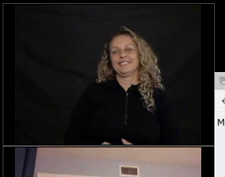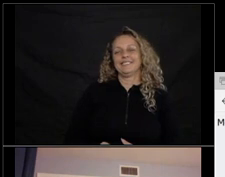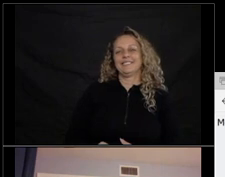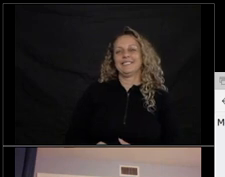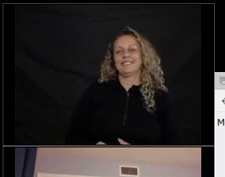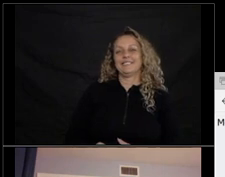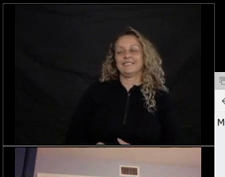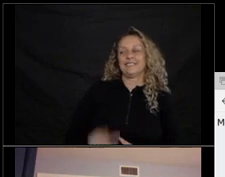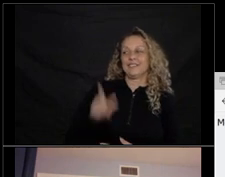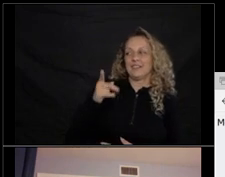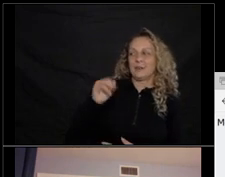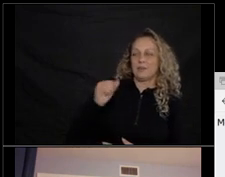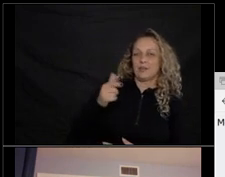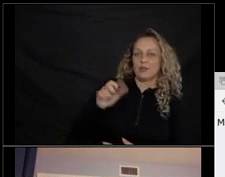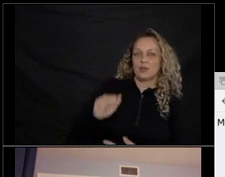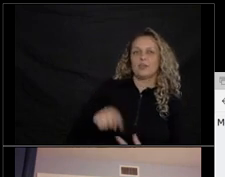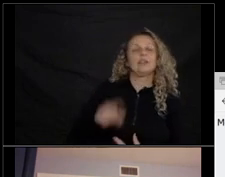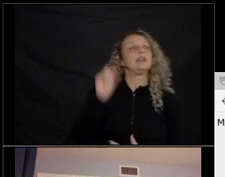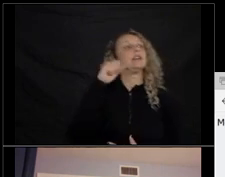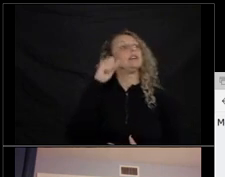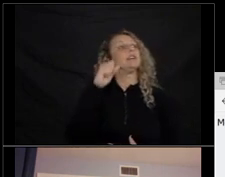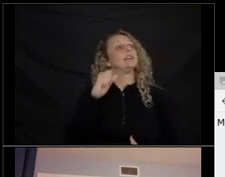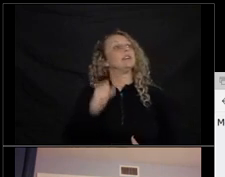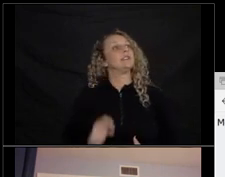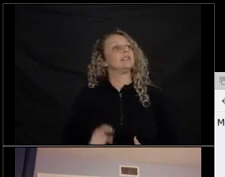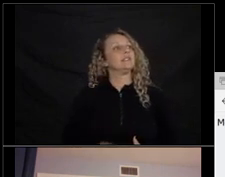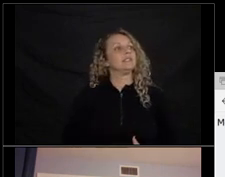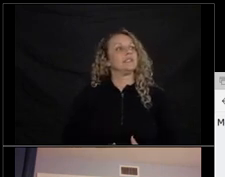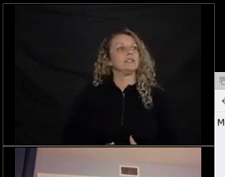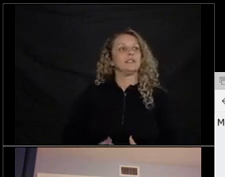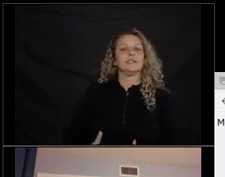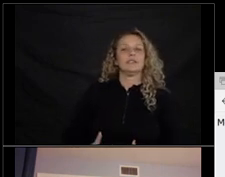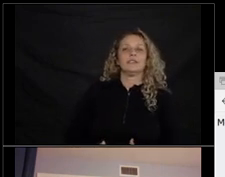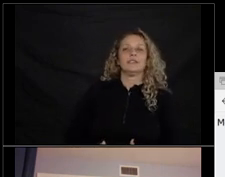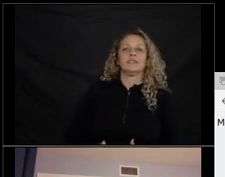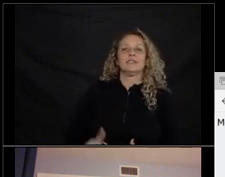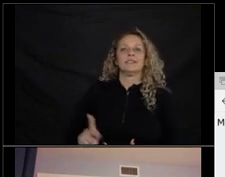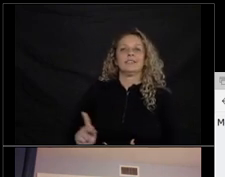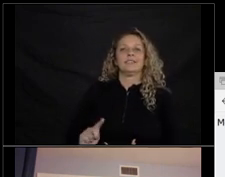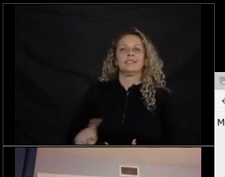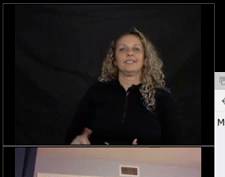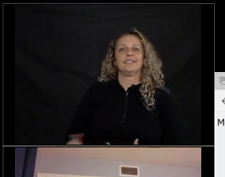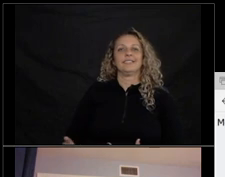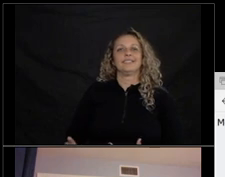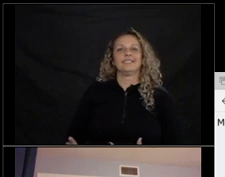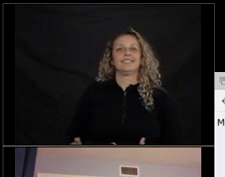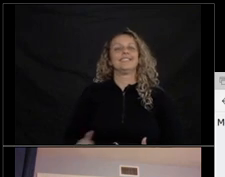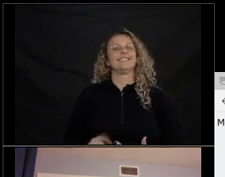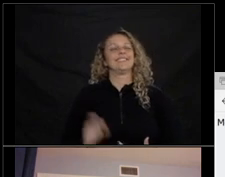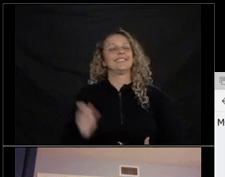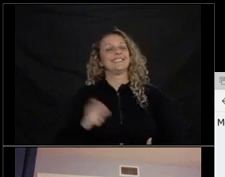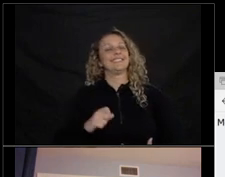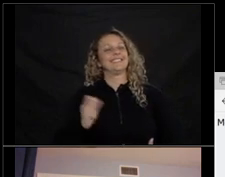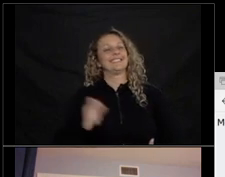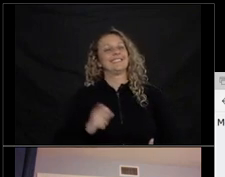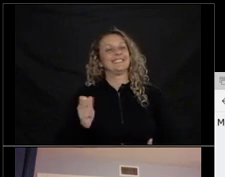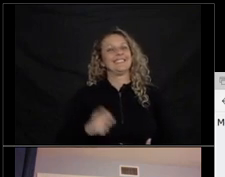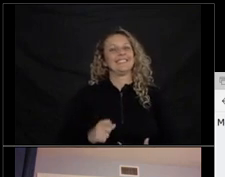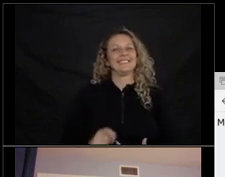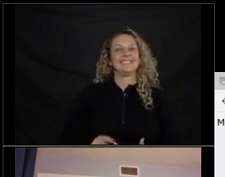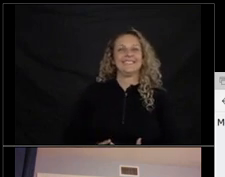Vice Mayor Pinserga? Yes. Commissioner Katz? Yes.